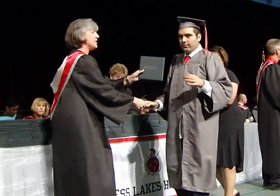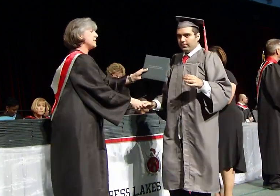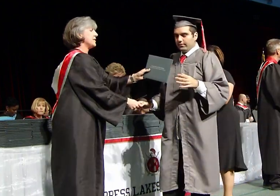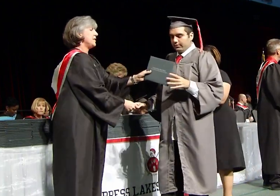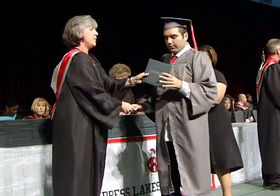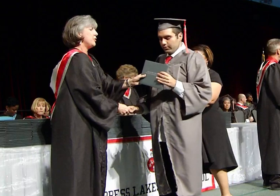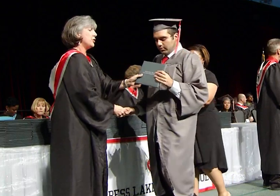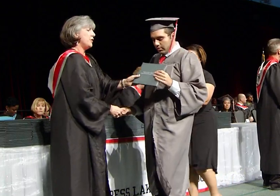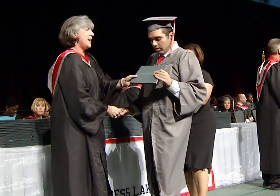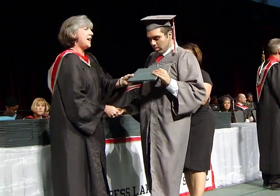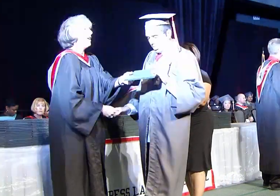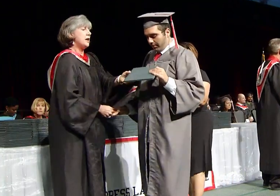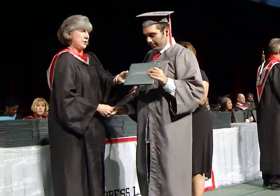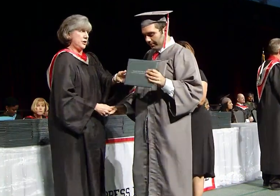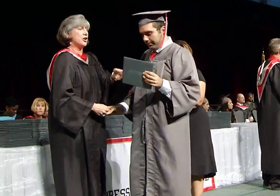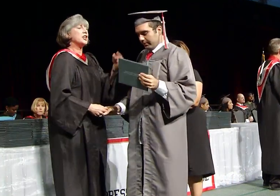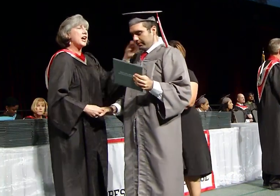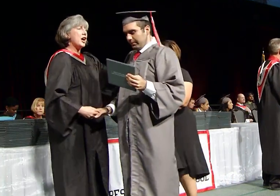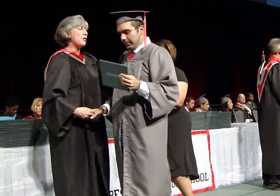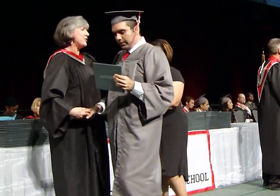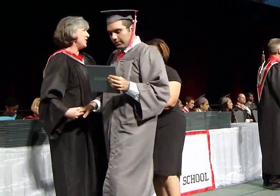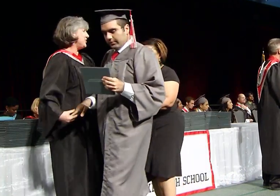LaPatrick Dalen Cleveland.